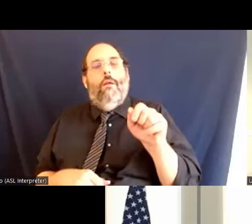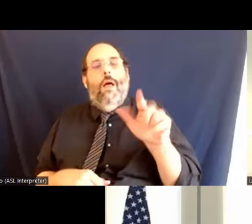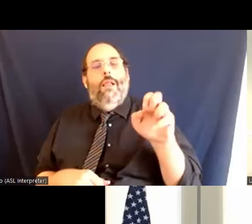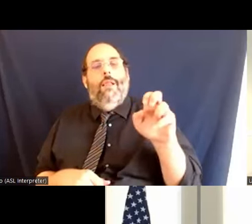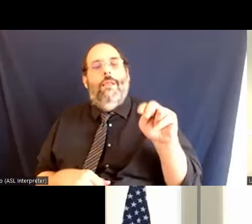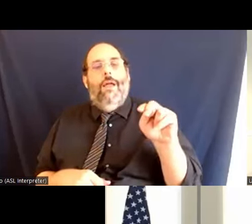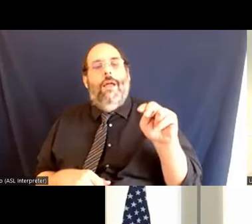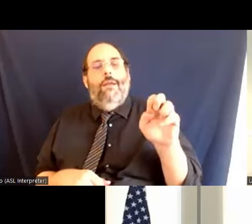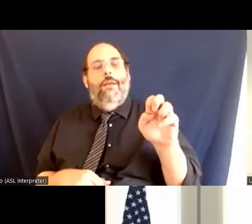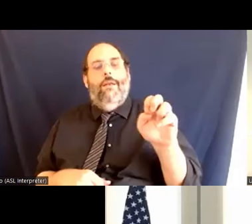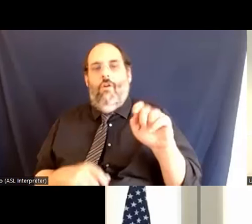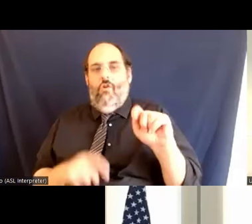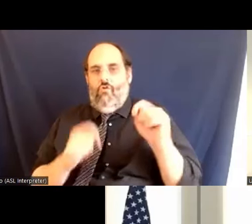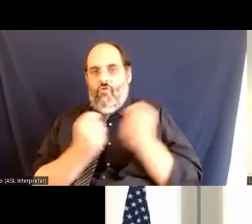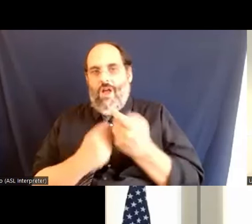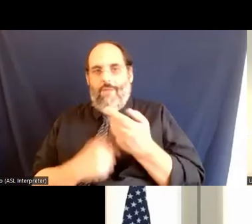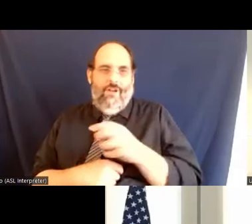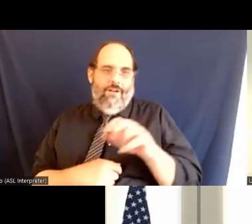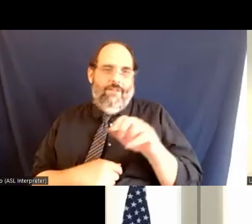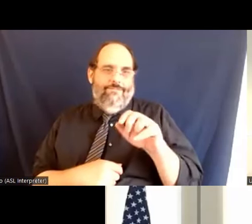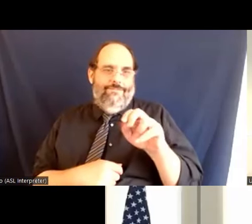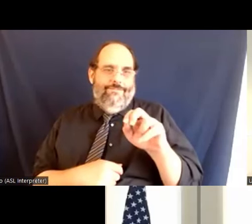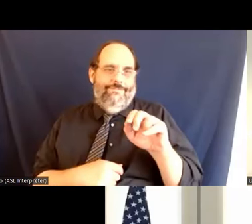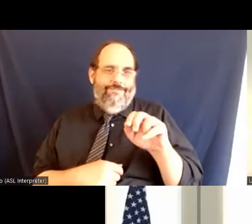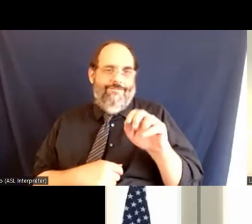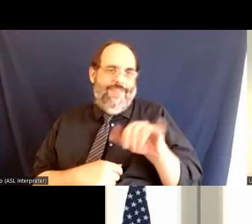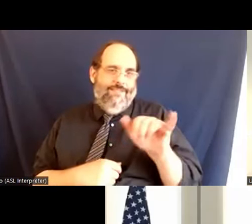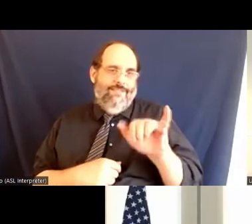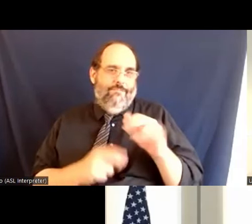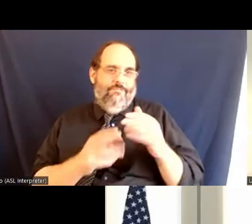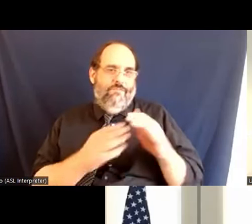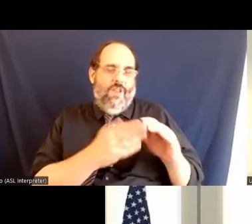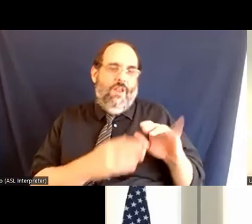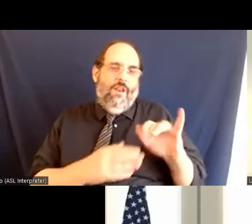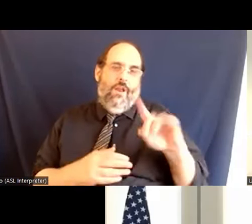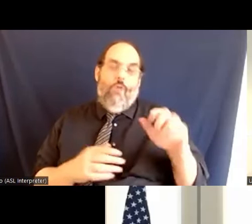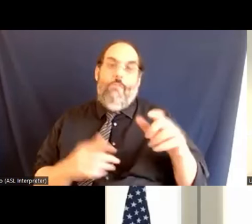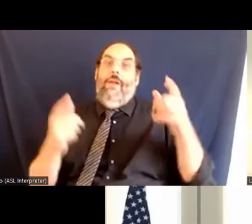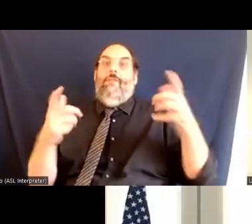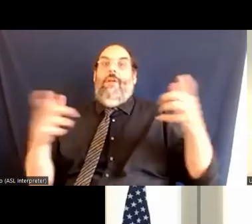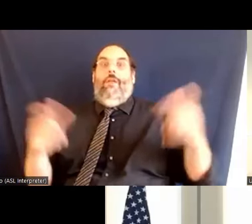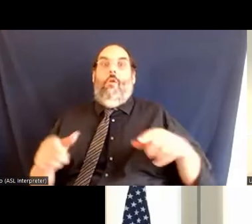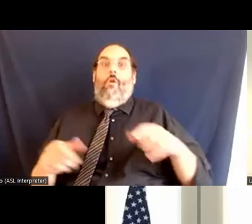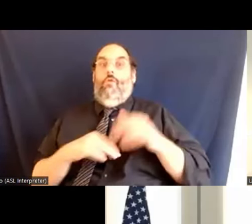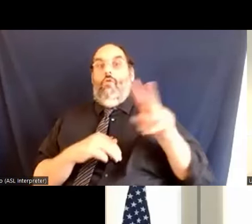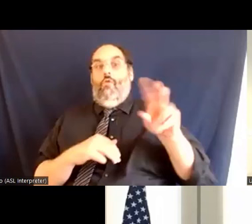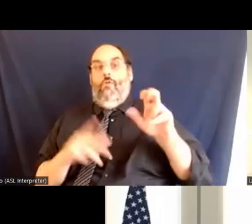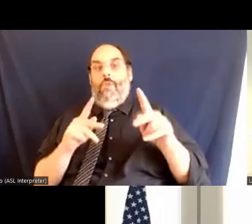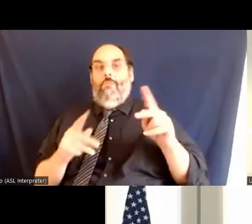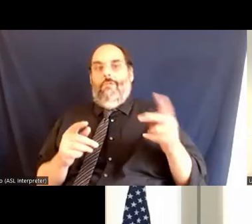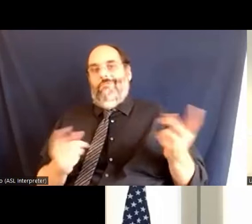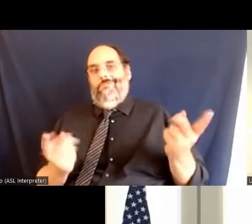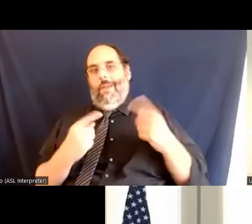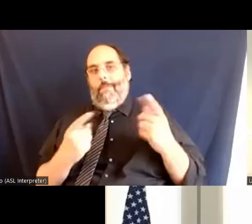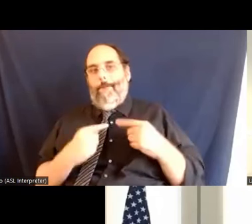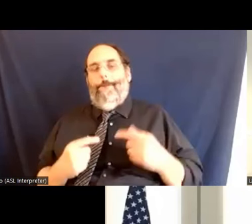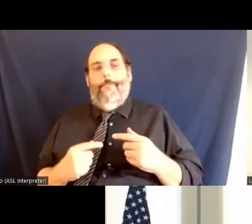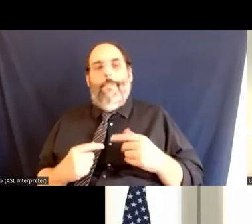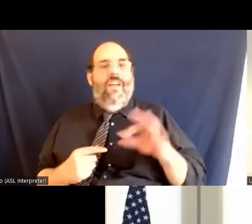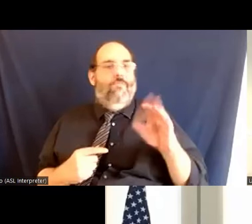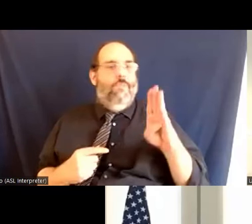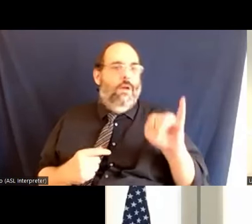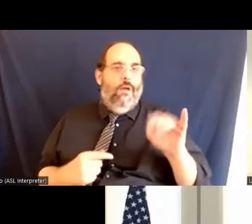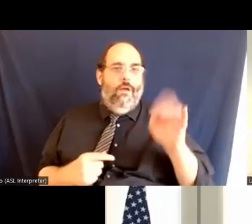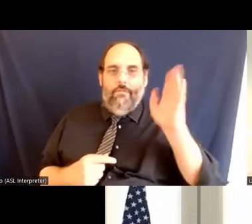their event space in their casino, had a large public event with over 200 people, where the FBI